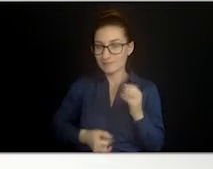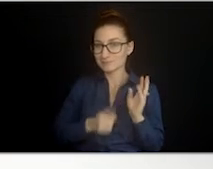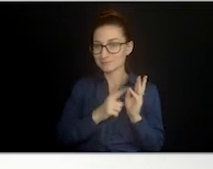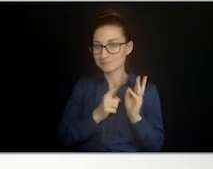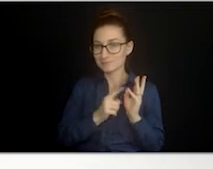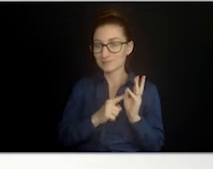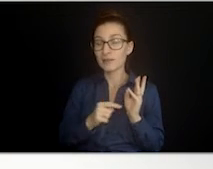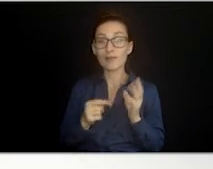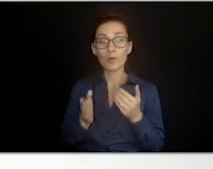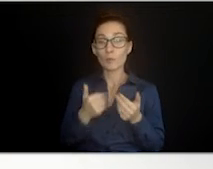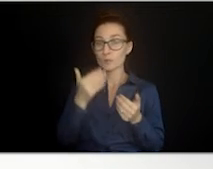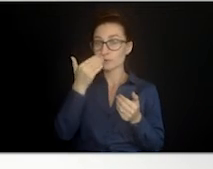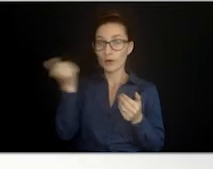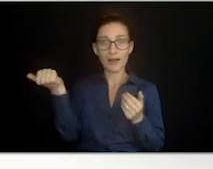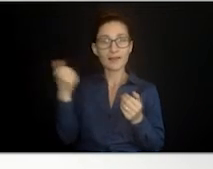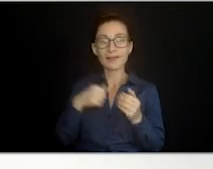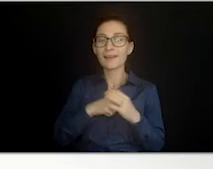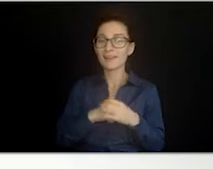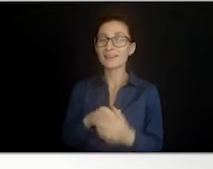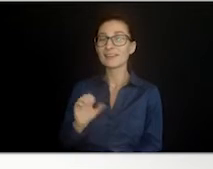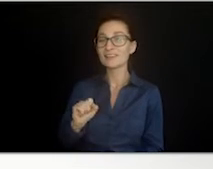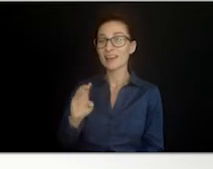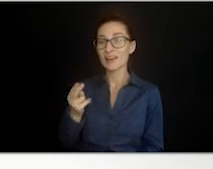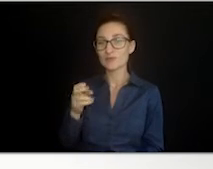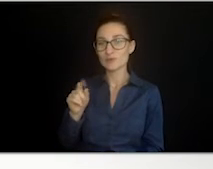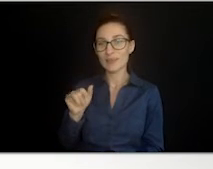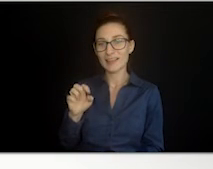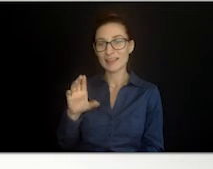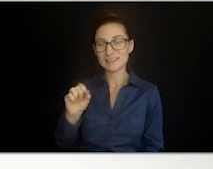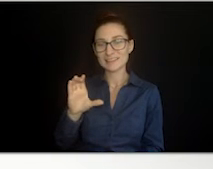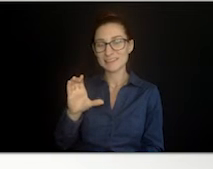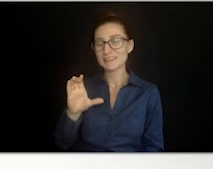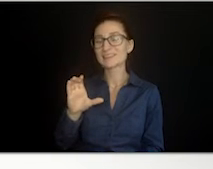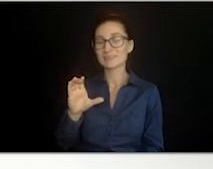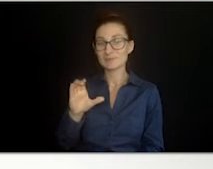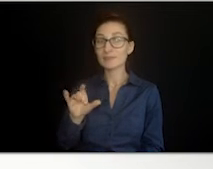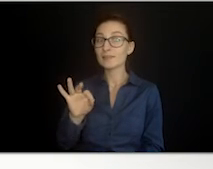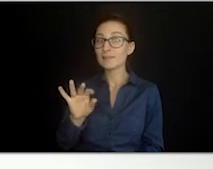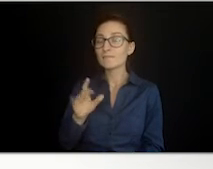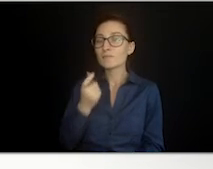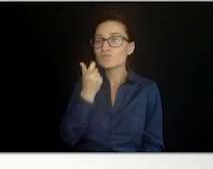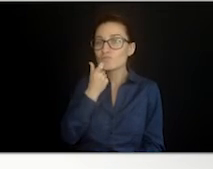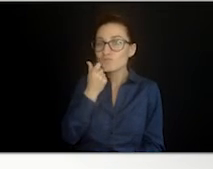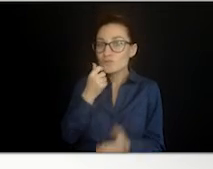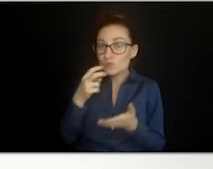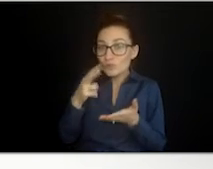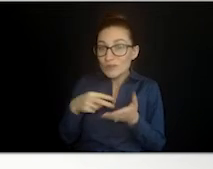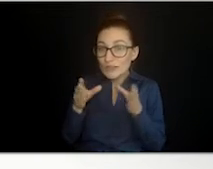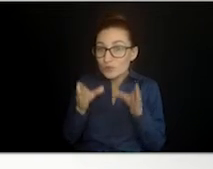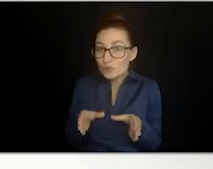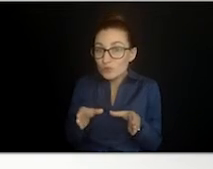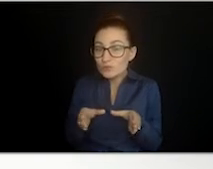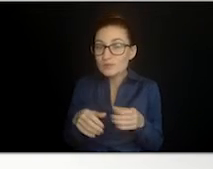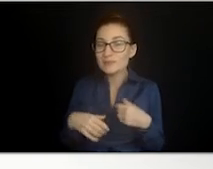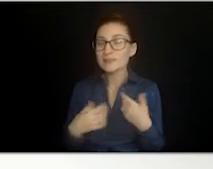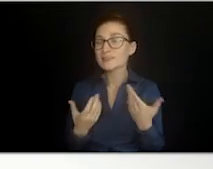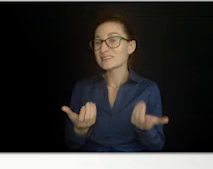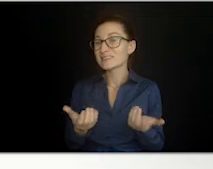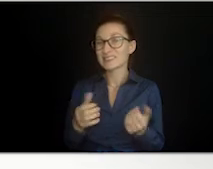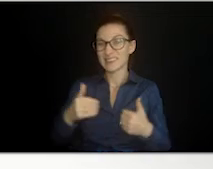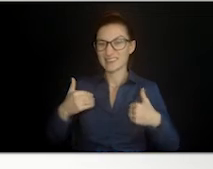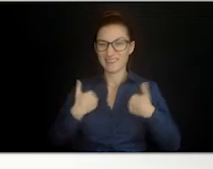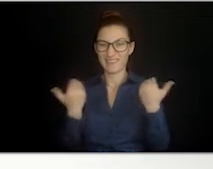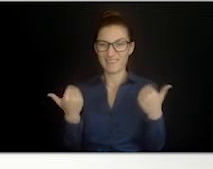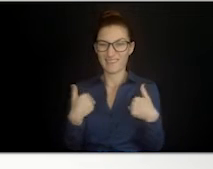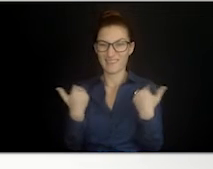can't believe I almost forgot that. Scholastic is also where if you have emergent readers, think Curious